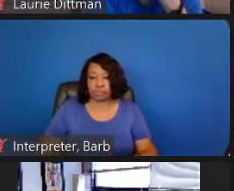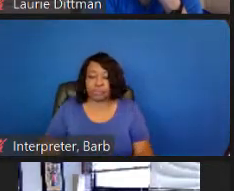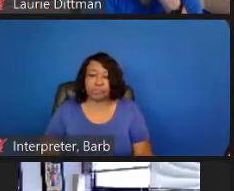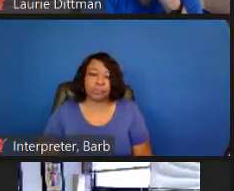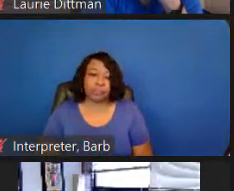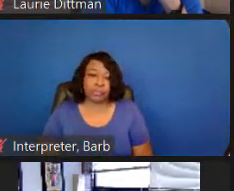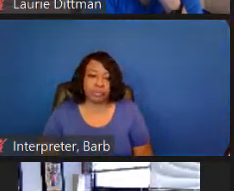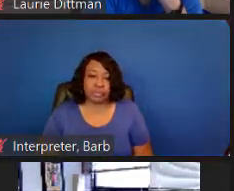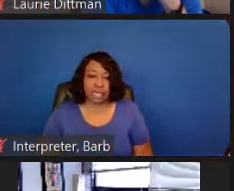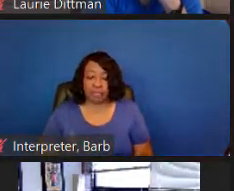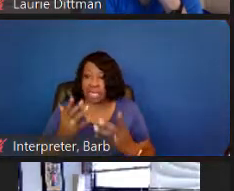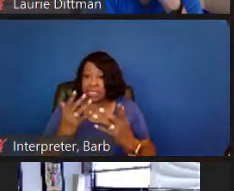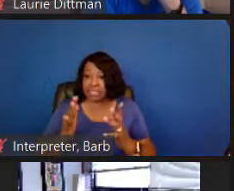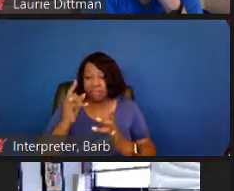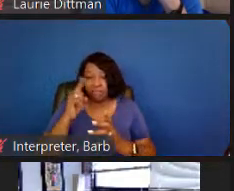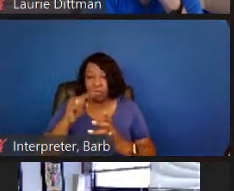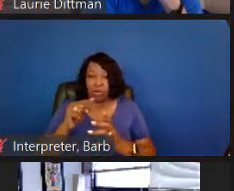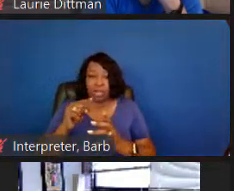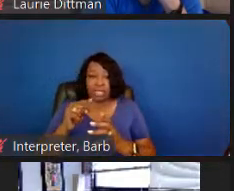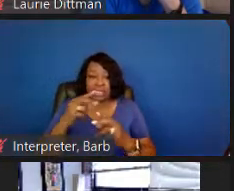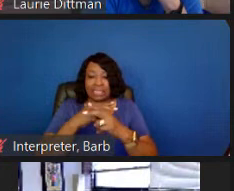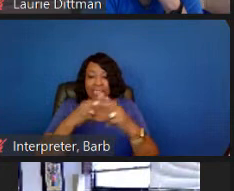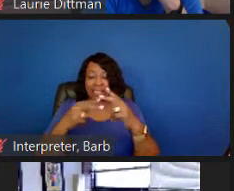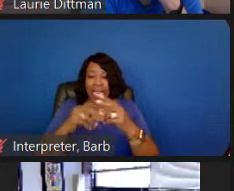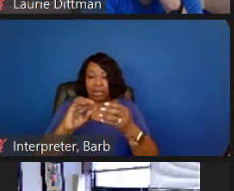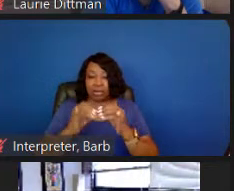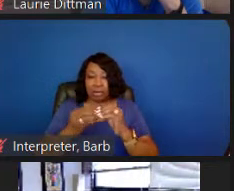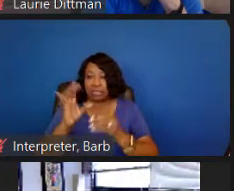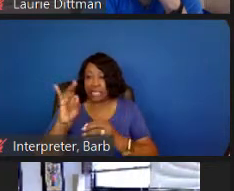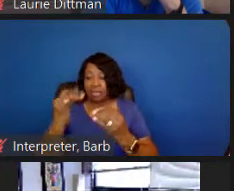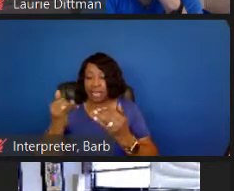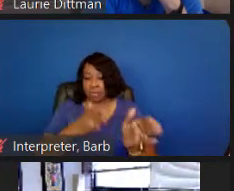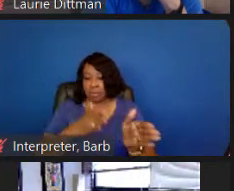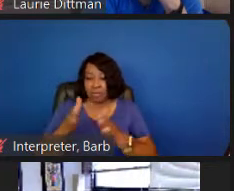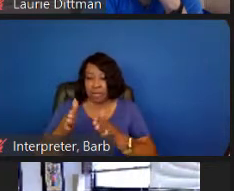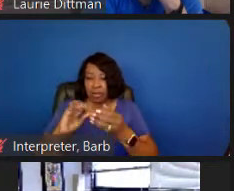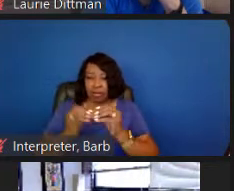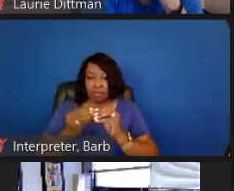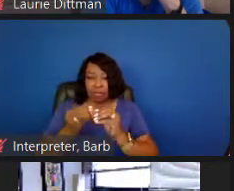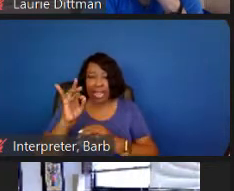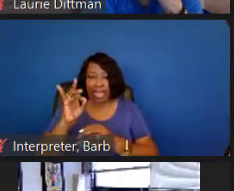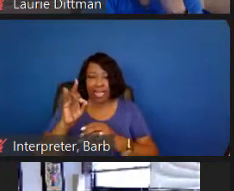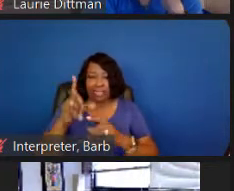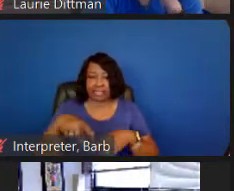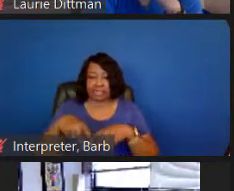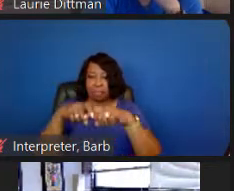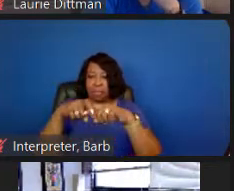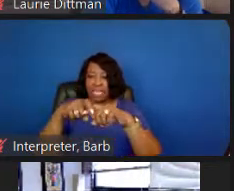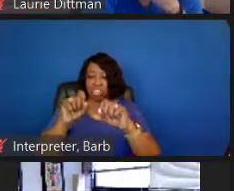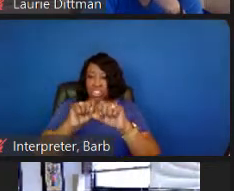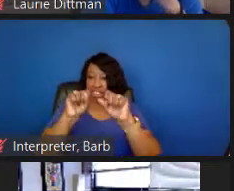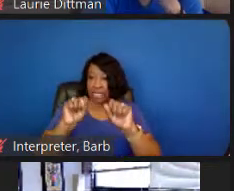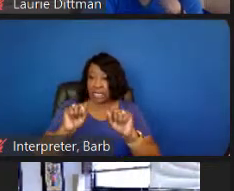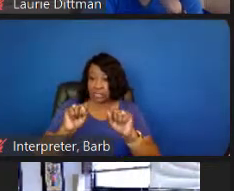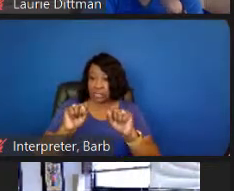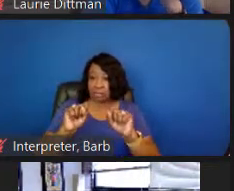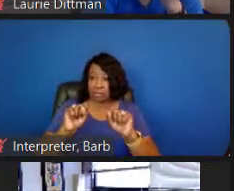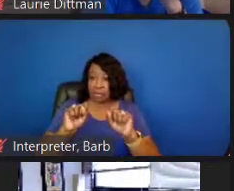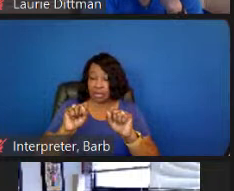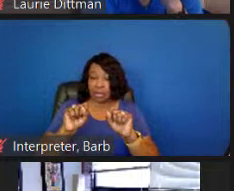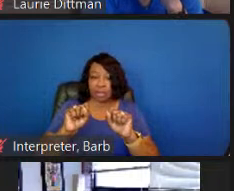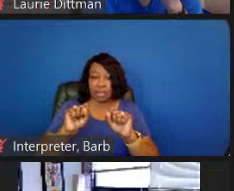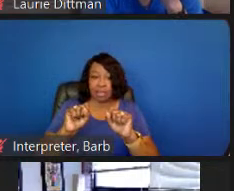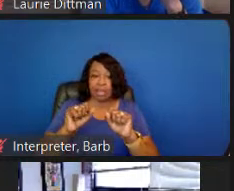So that's it for slide 7. Go on to 8. Suspension system. We have, similar